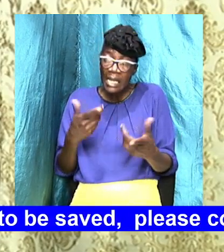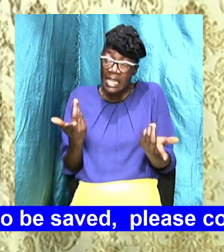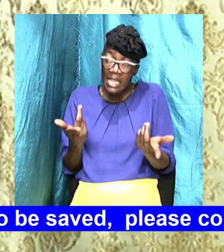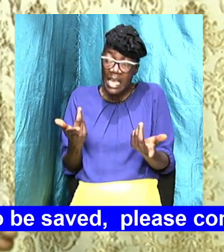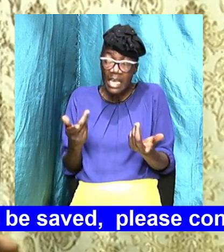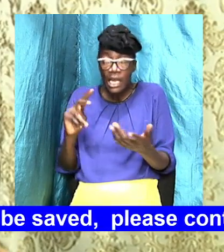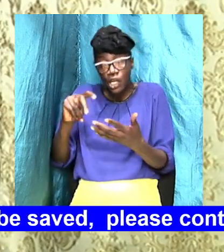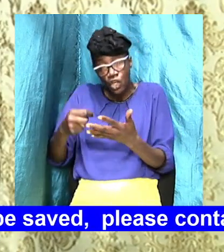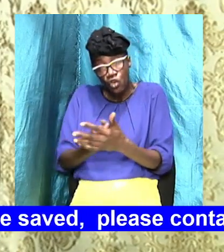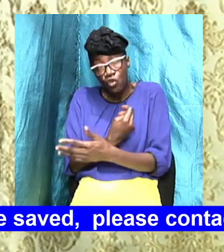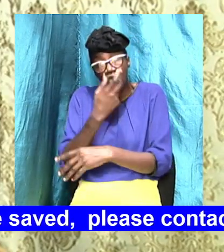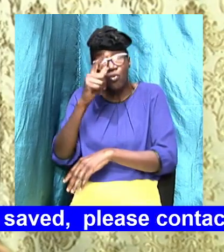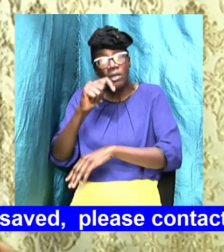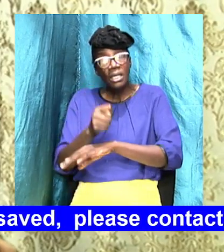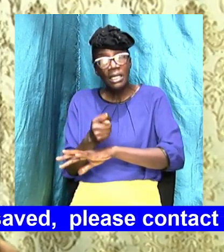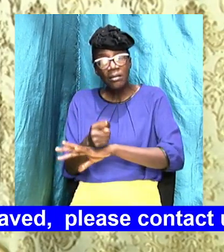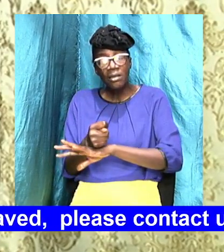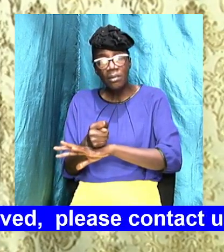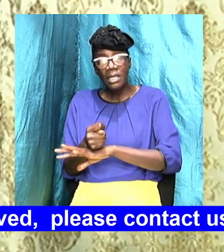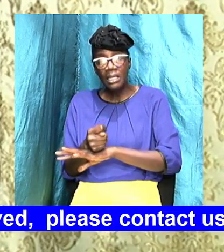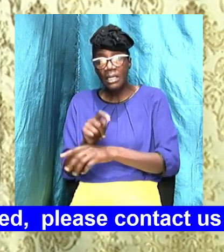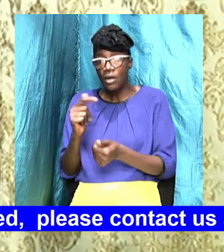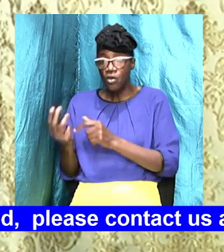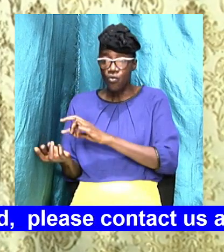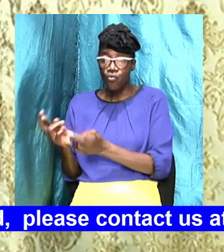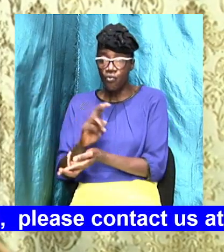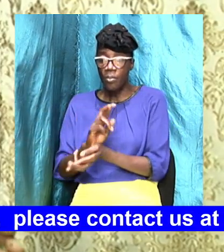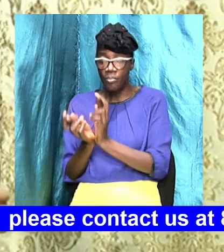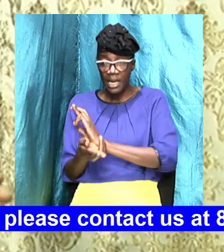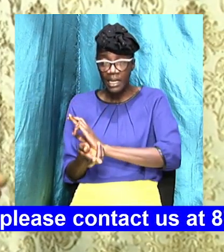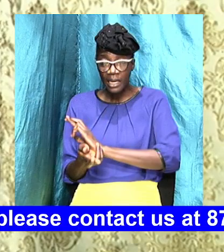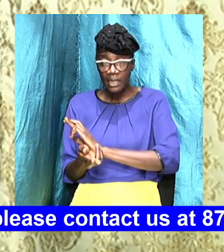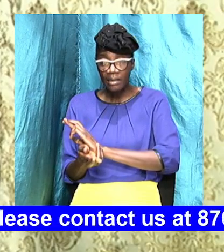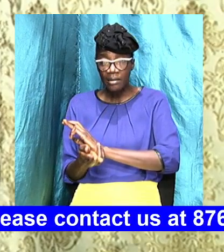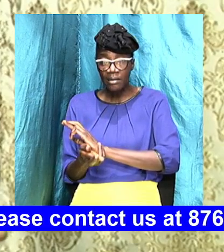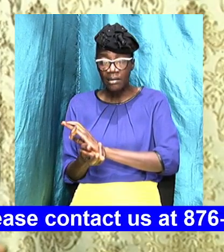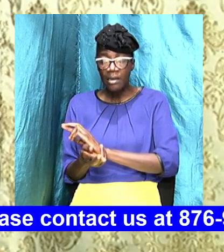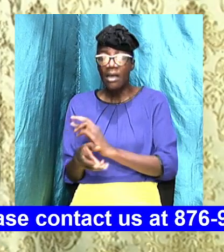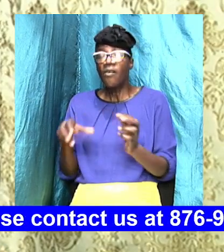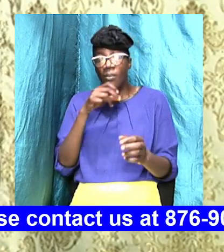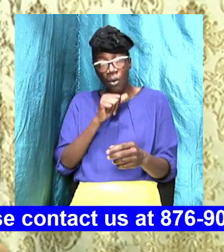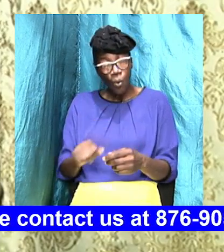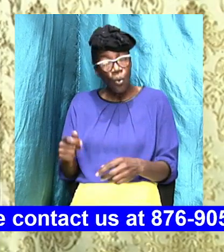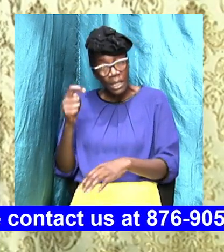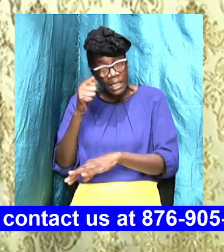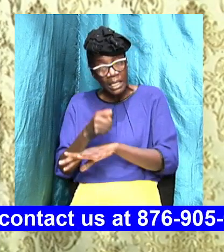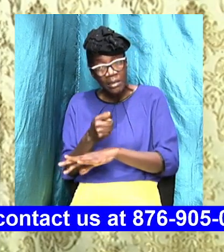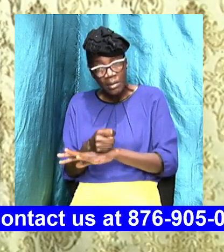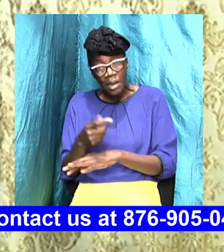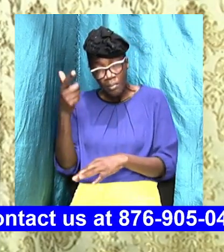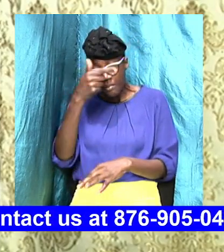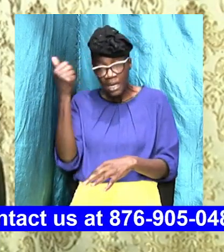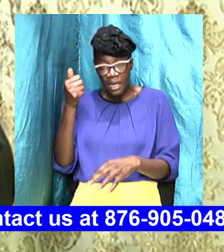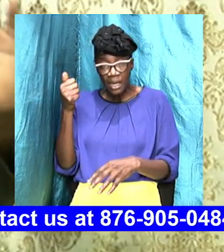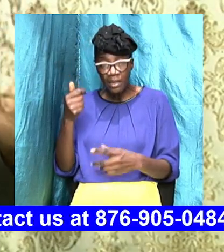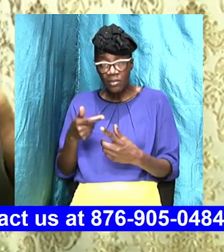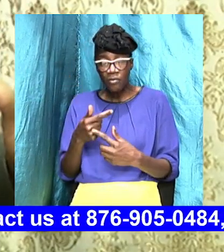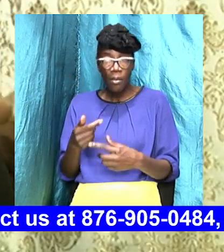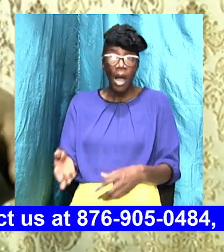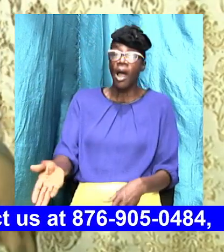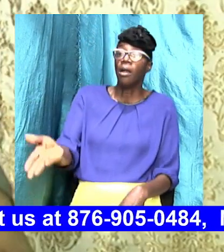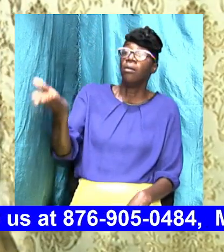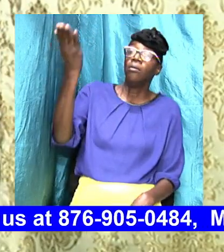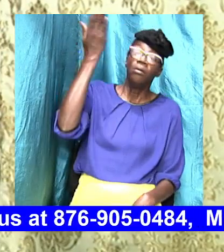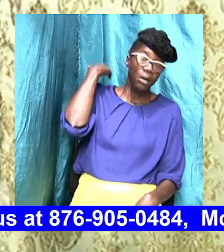Testament. We talk about repentance. We talk about that from the Old Testament, because from way back